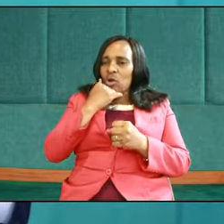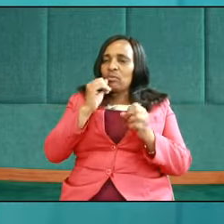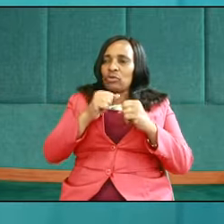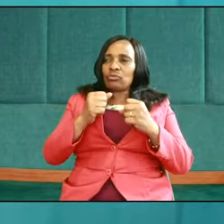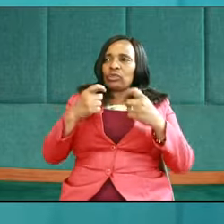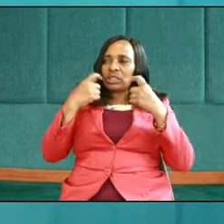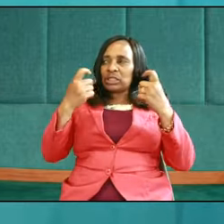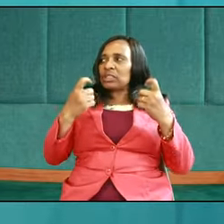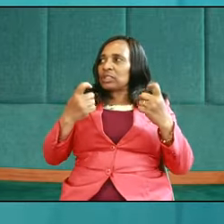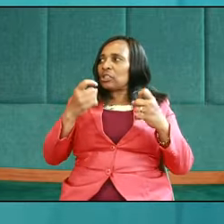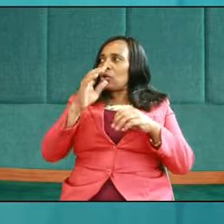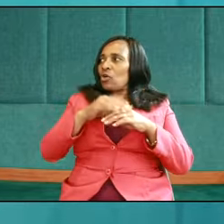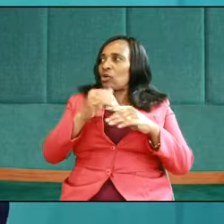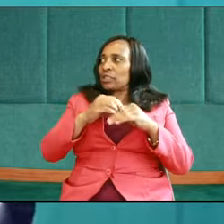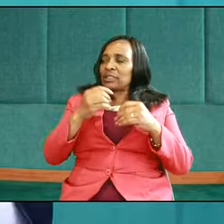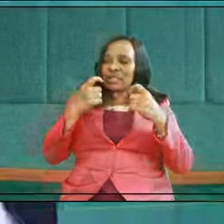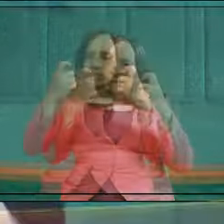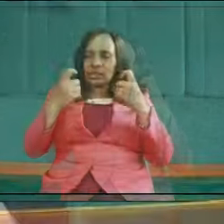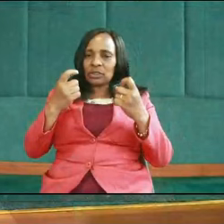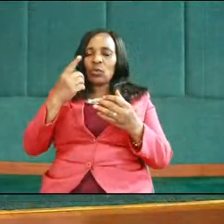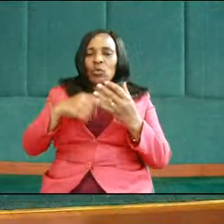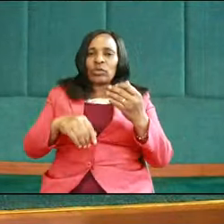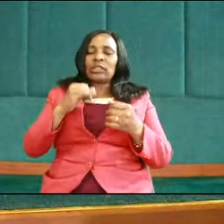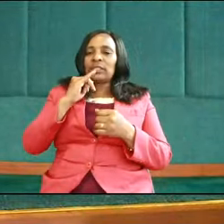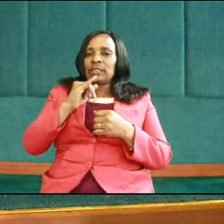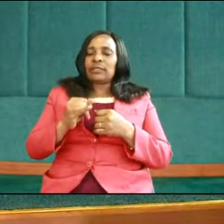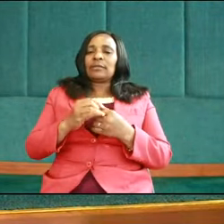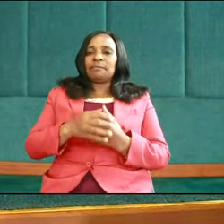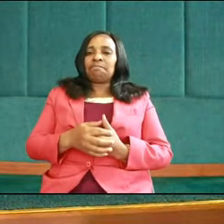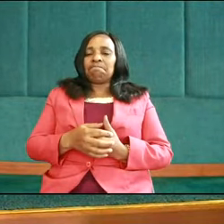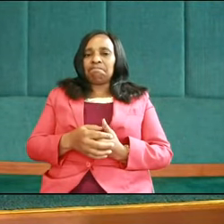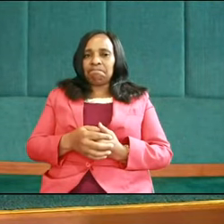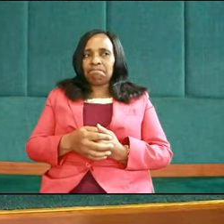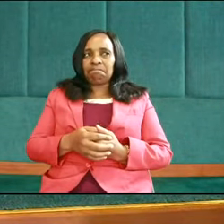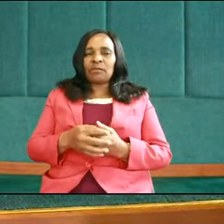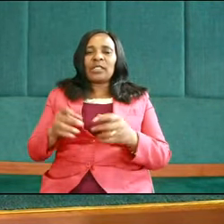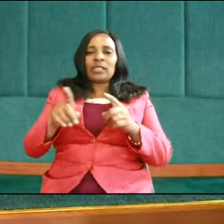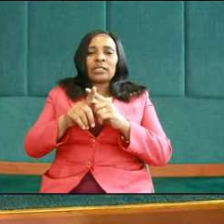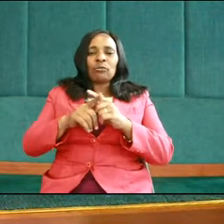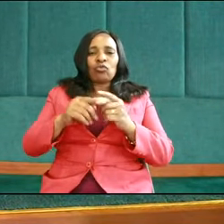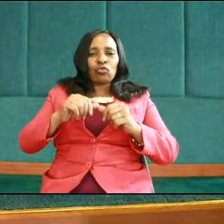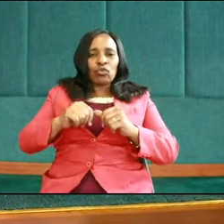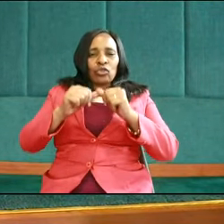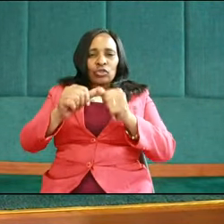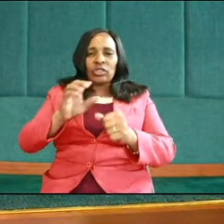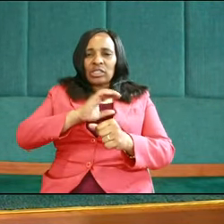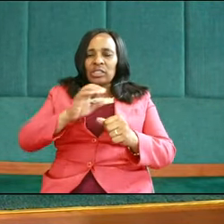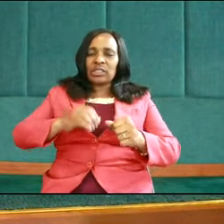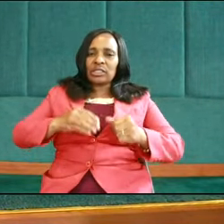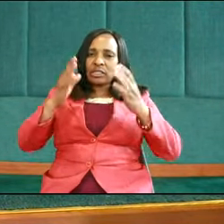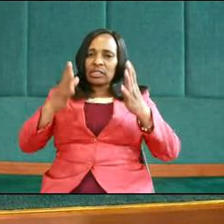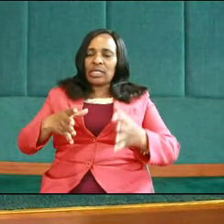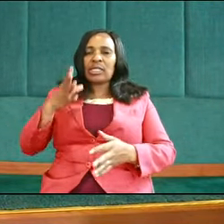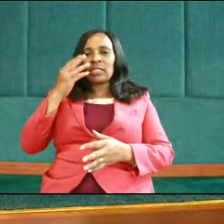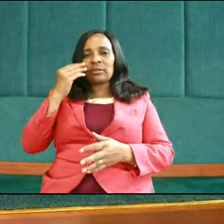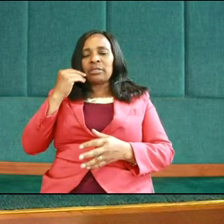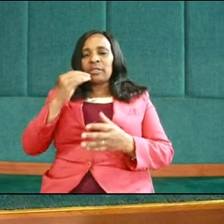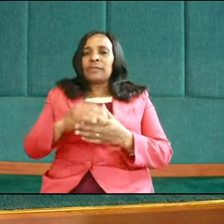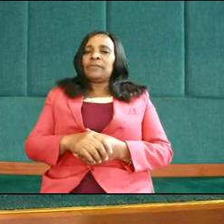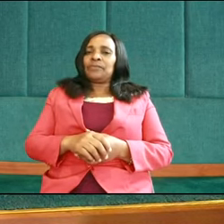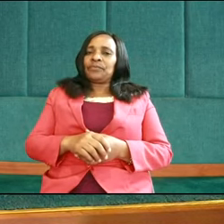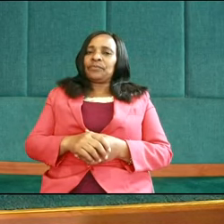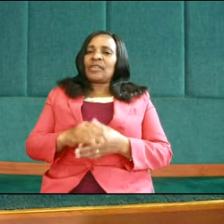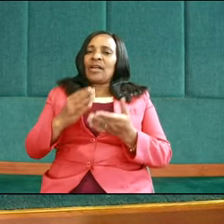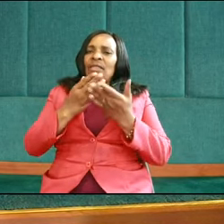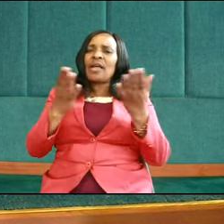sin. So calling sin for what it is. Yes. And even as we progress through our Christian experiences, there